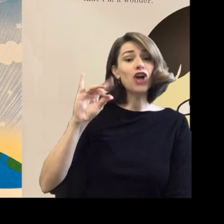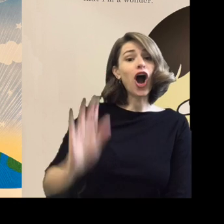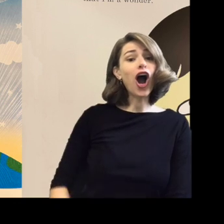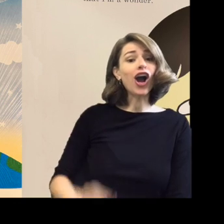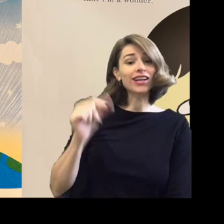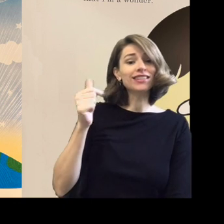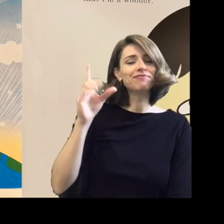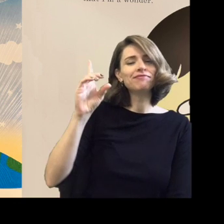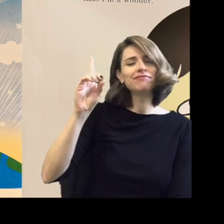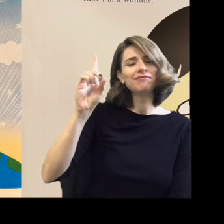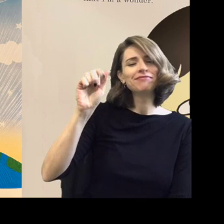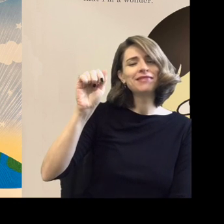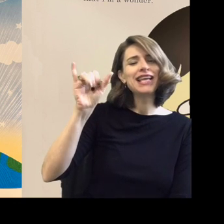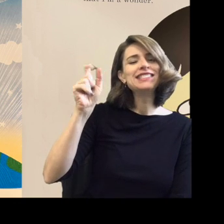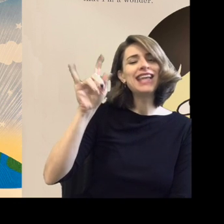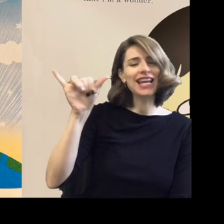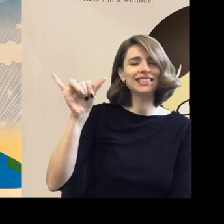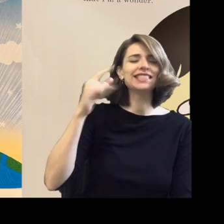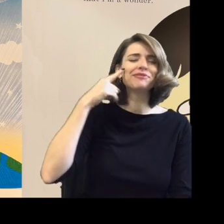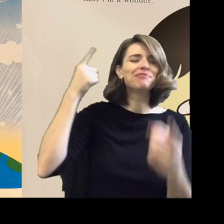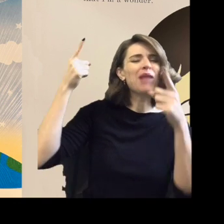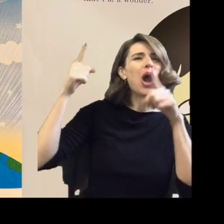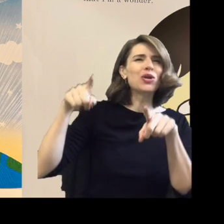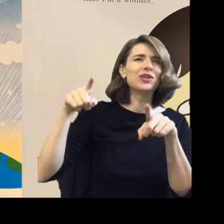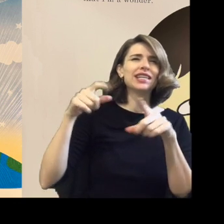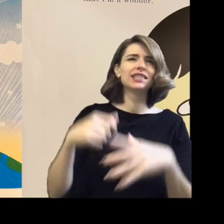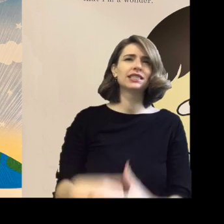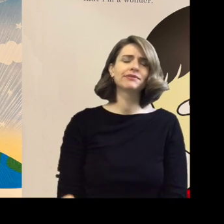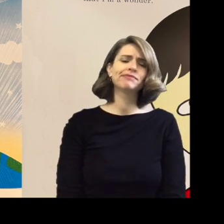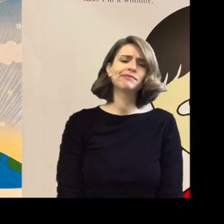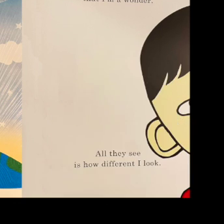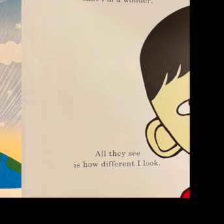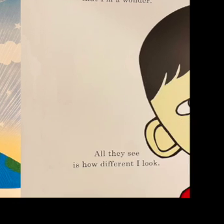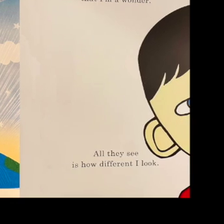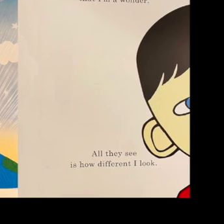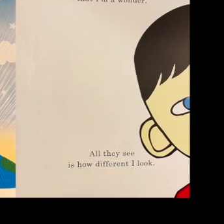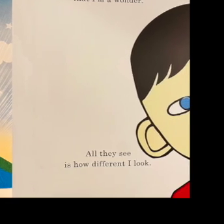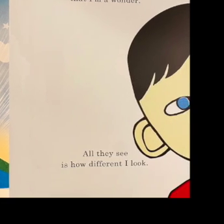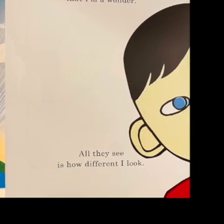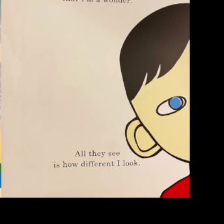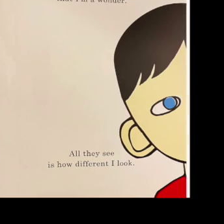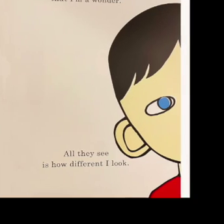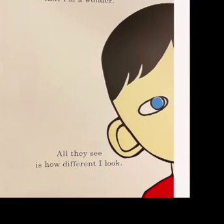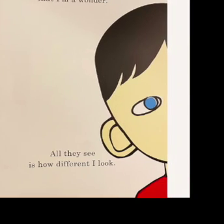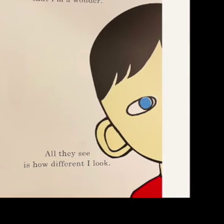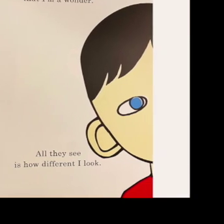My dog, Daisy, agrees.